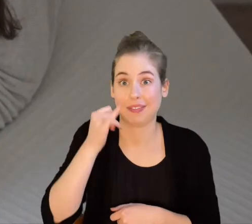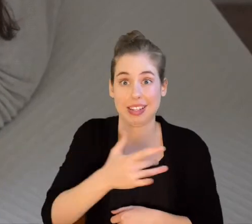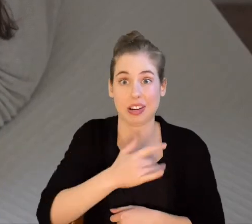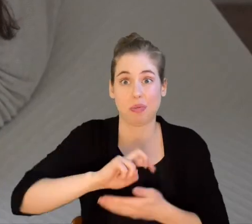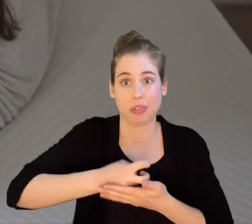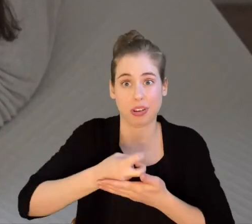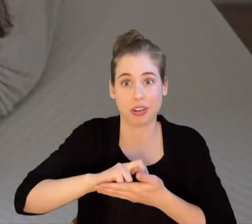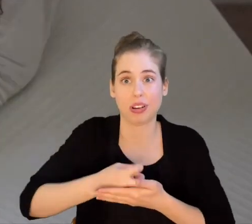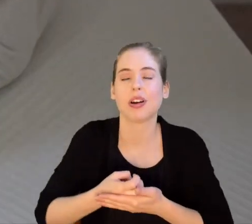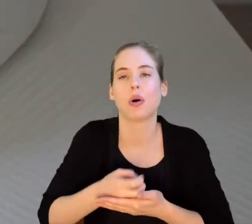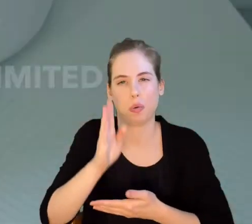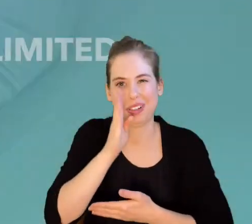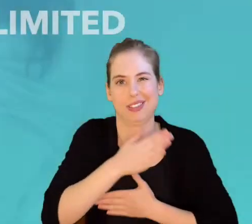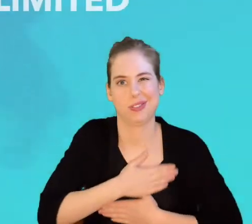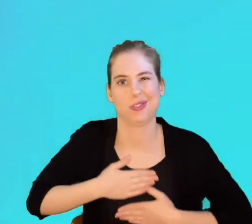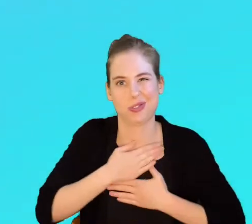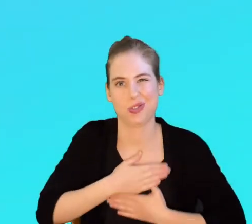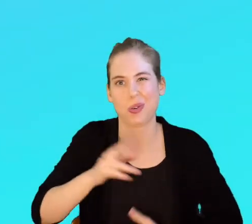-edition 10-inch mattress.